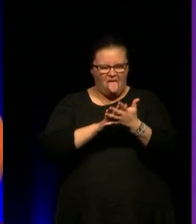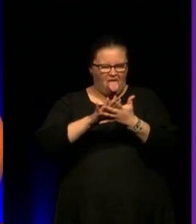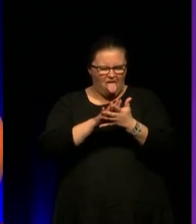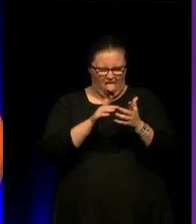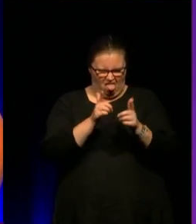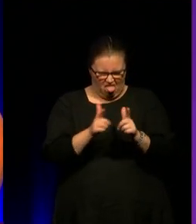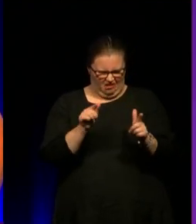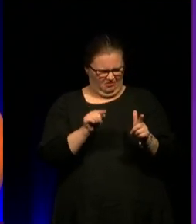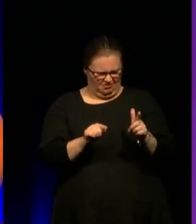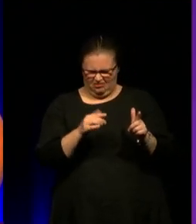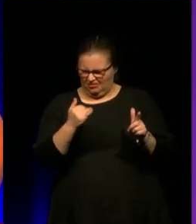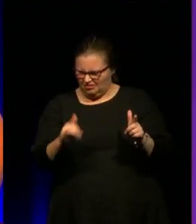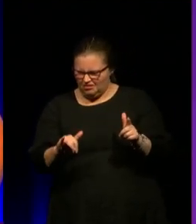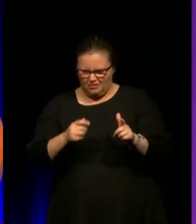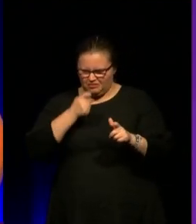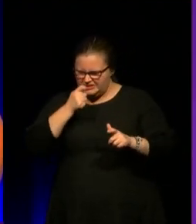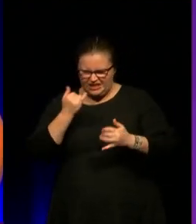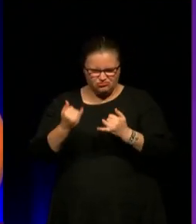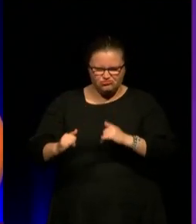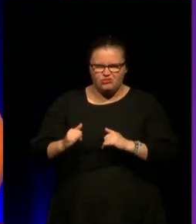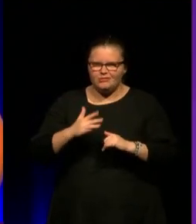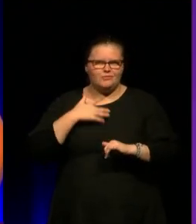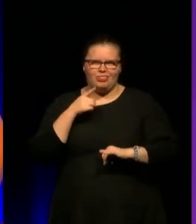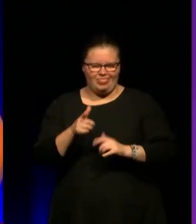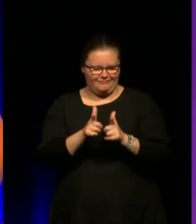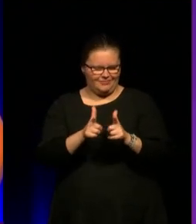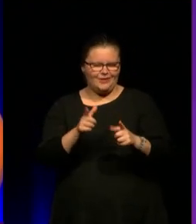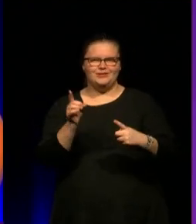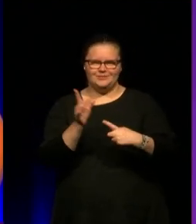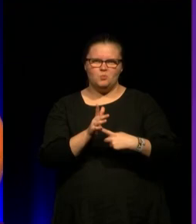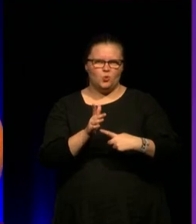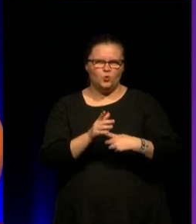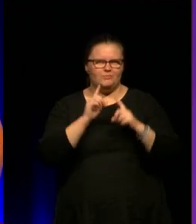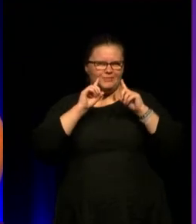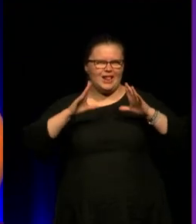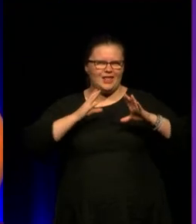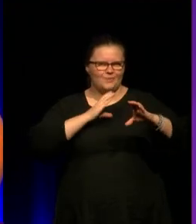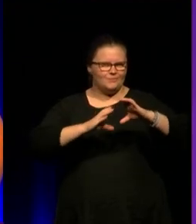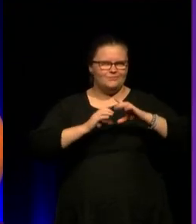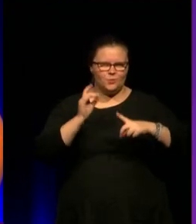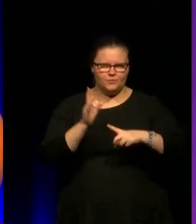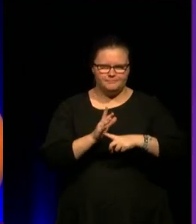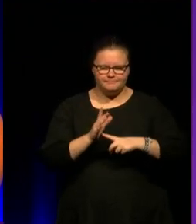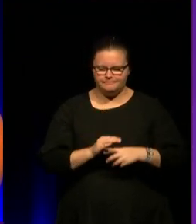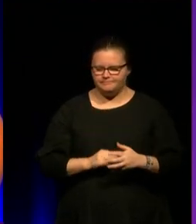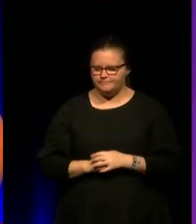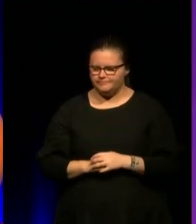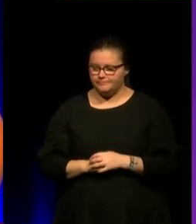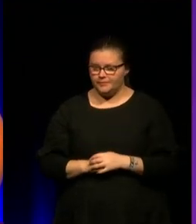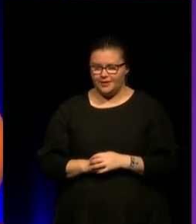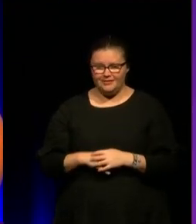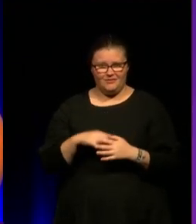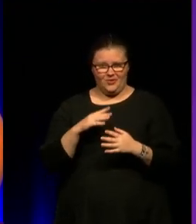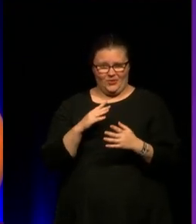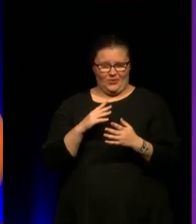the test and be let down because of that. And there's just complexity that goes with all of those things. Of course. Can you offer any parting advice